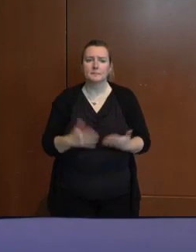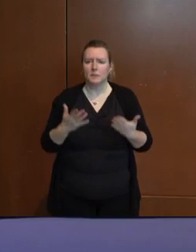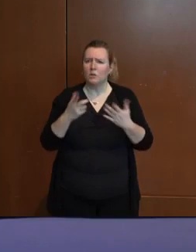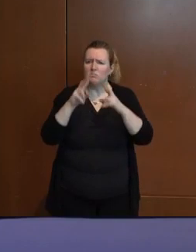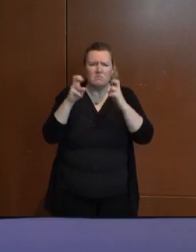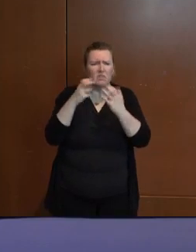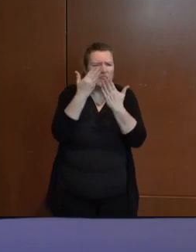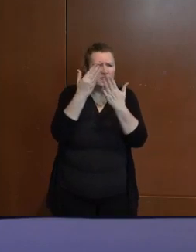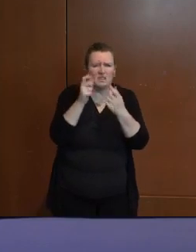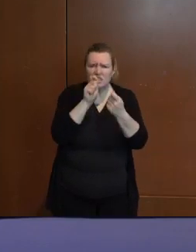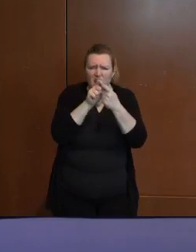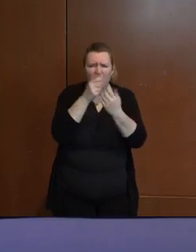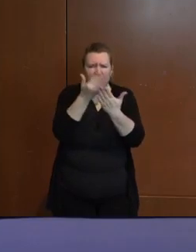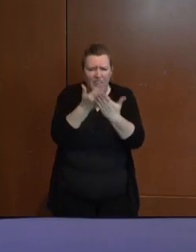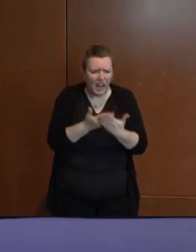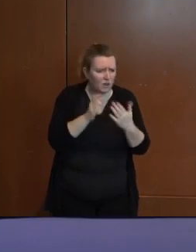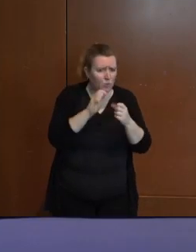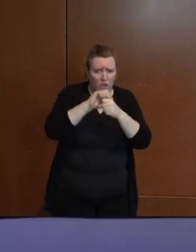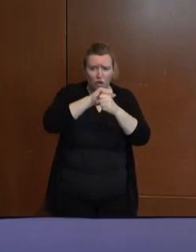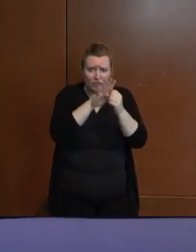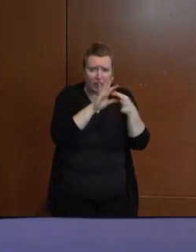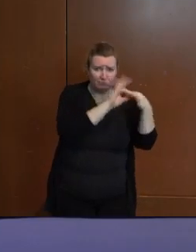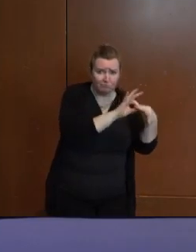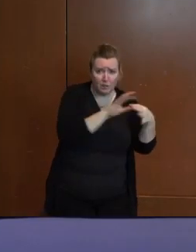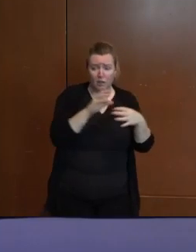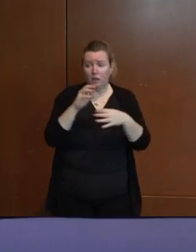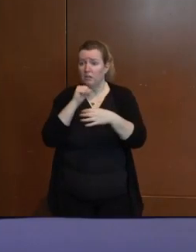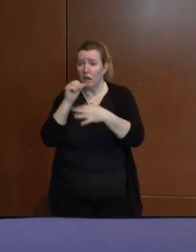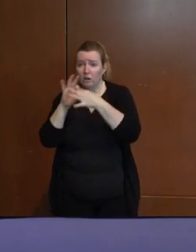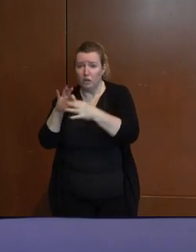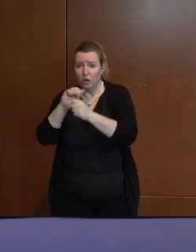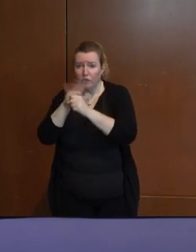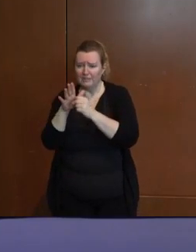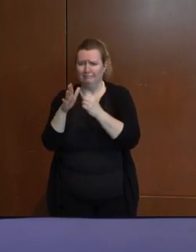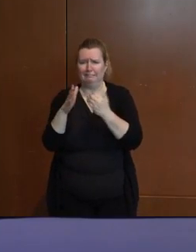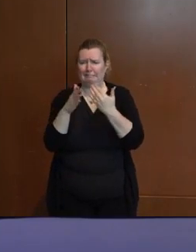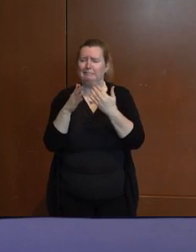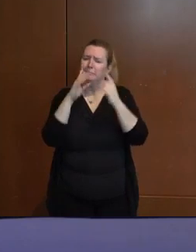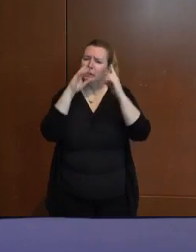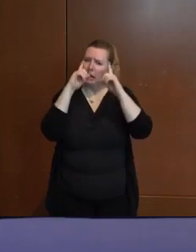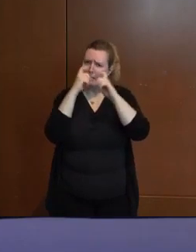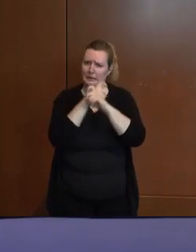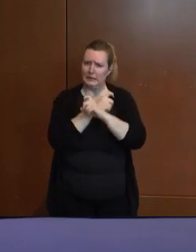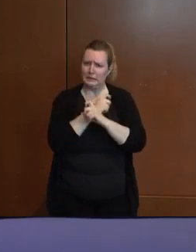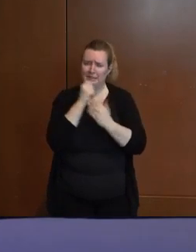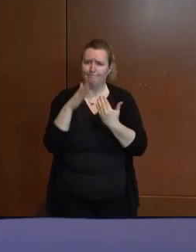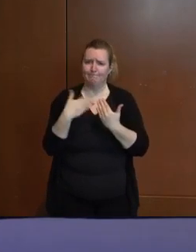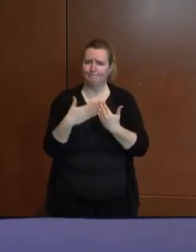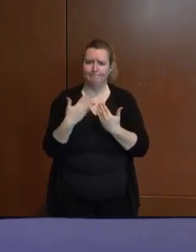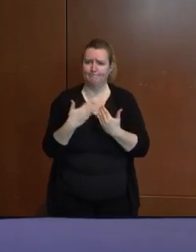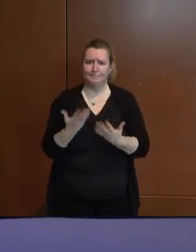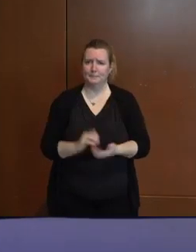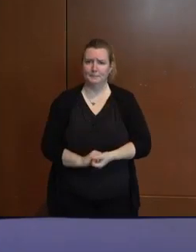back. Brandon's got the microphone. He's going to do everything he can not to knock any teeth out, however, today as he gets close to